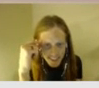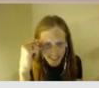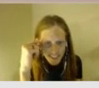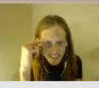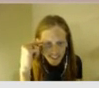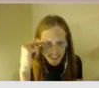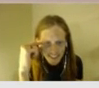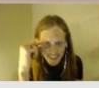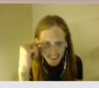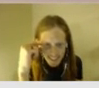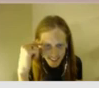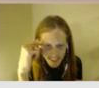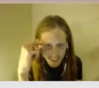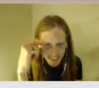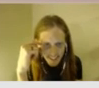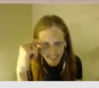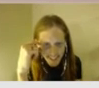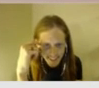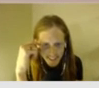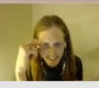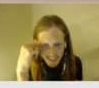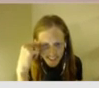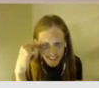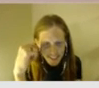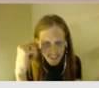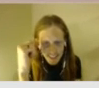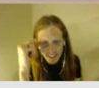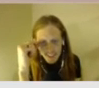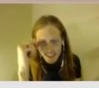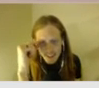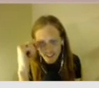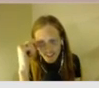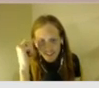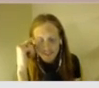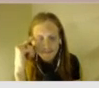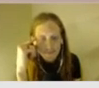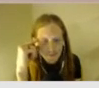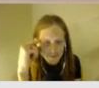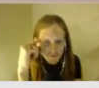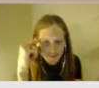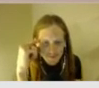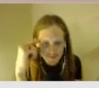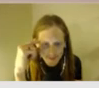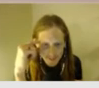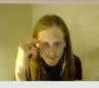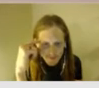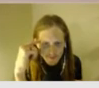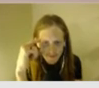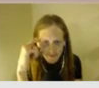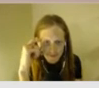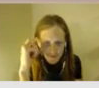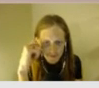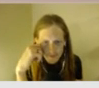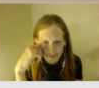your social media platforms, both on Tumblr and, you know, and Instagram. You're a great teacher, man, and I really